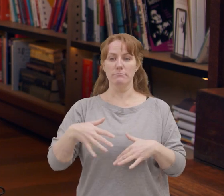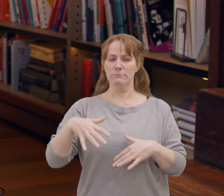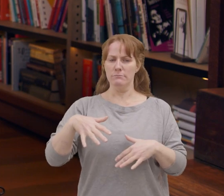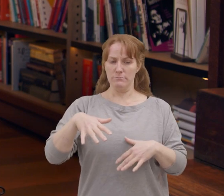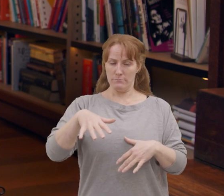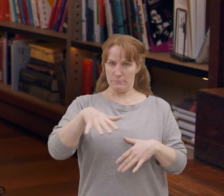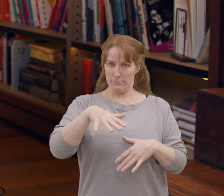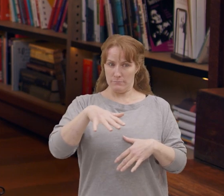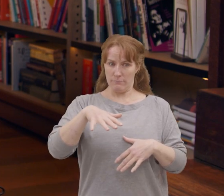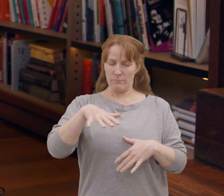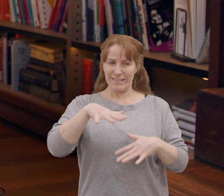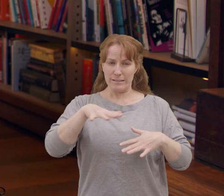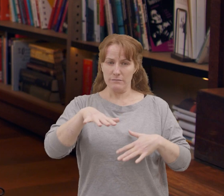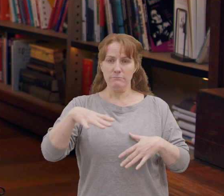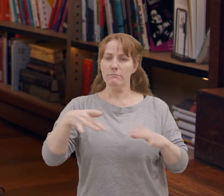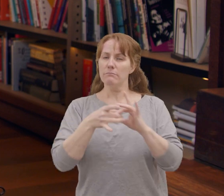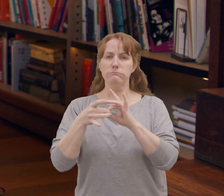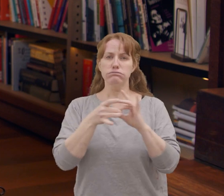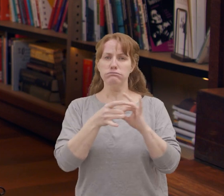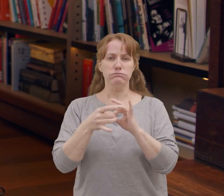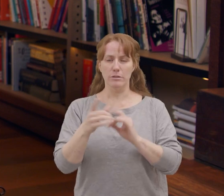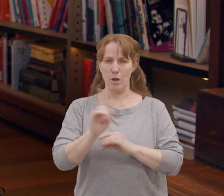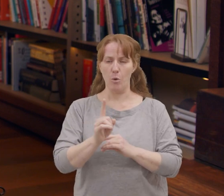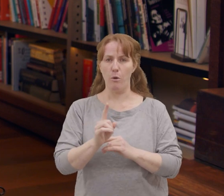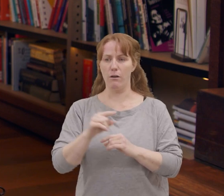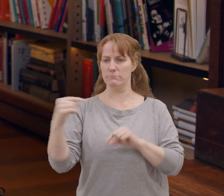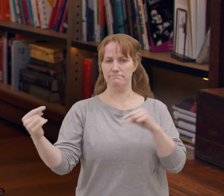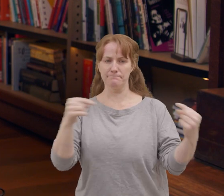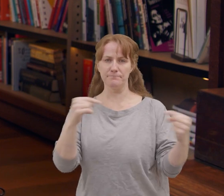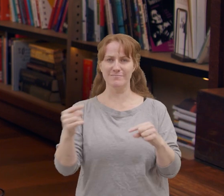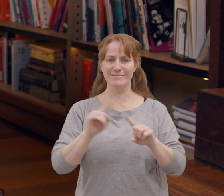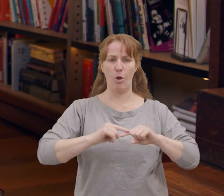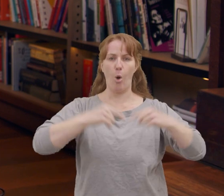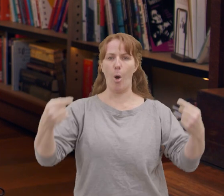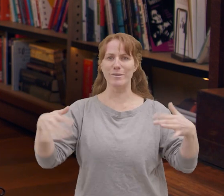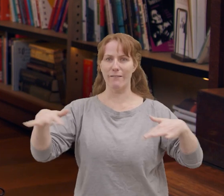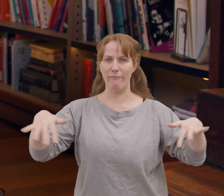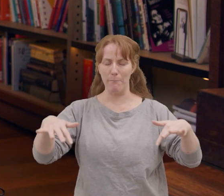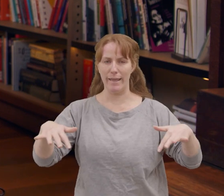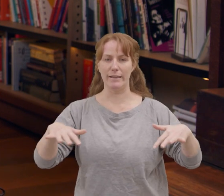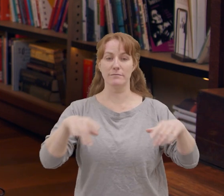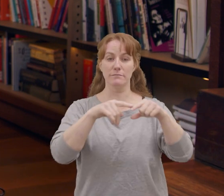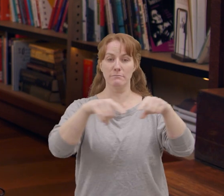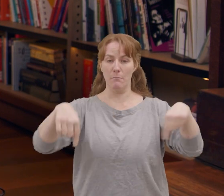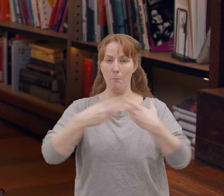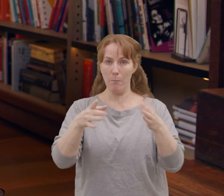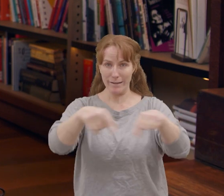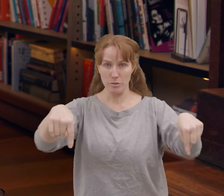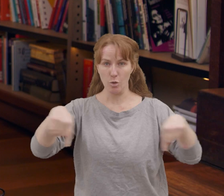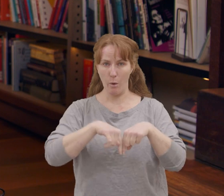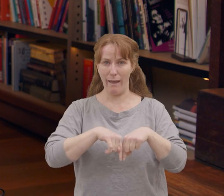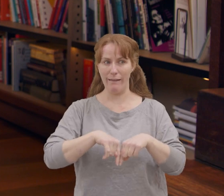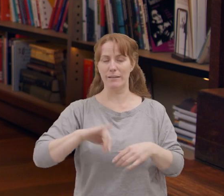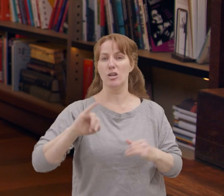The location is a public square. And the conflict is that Tybalt wants to fight Romeo, but Romeo refuses to